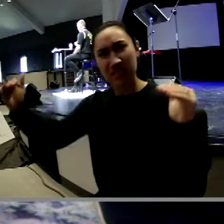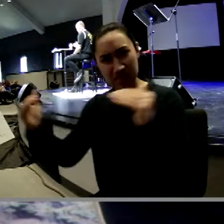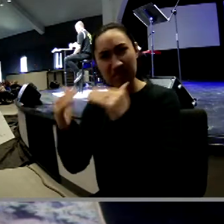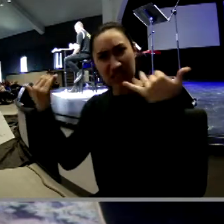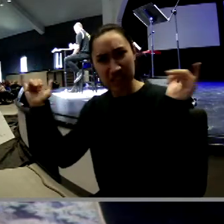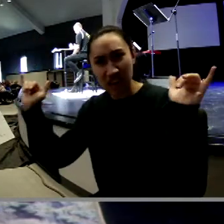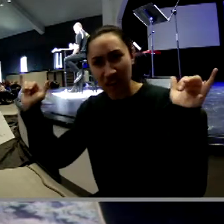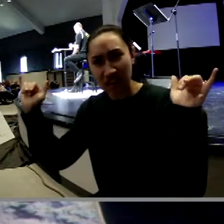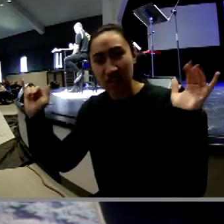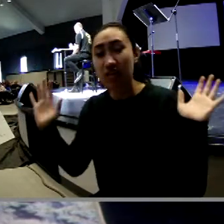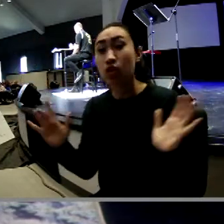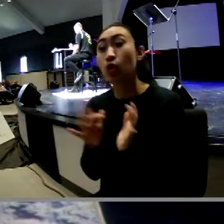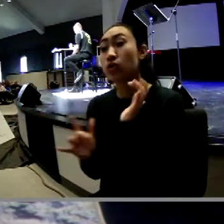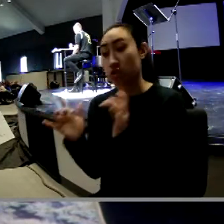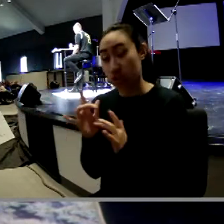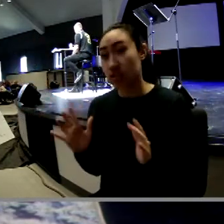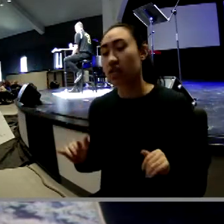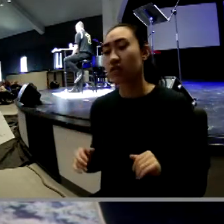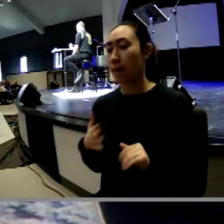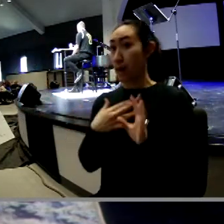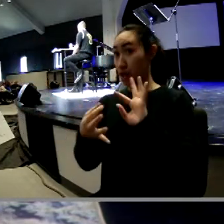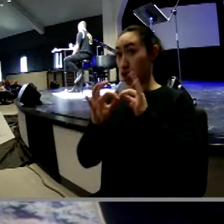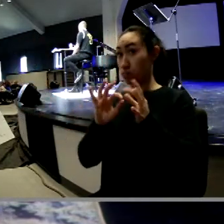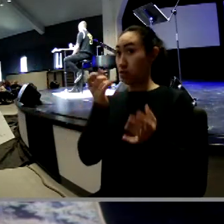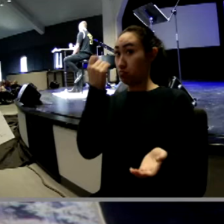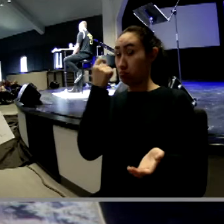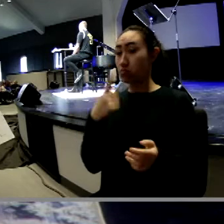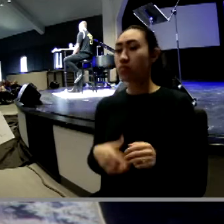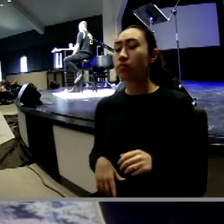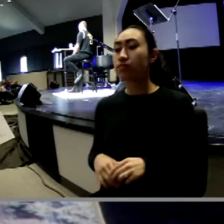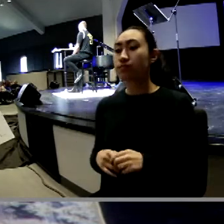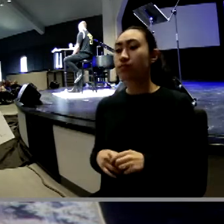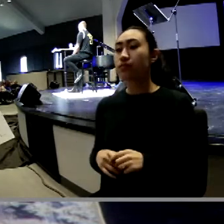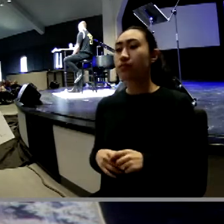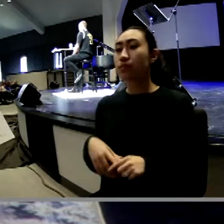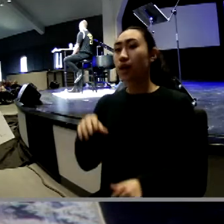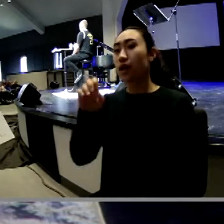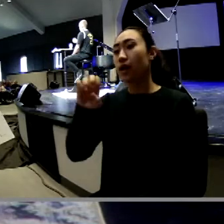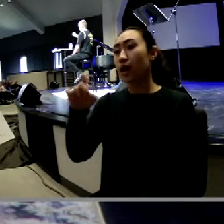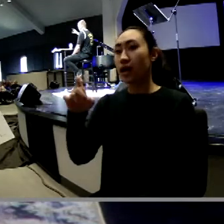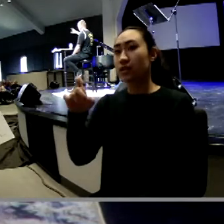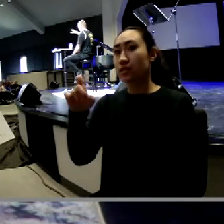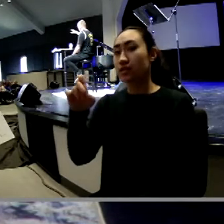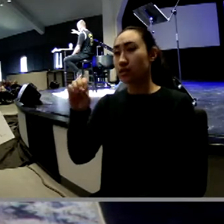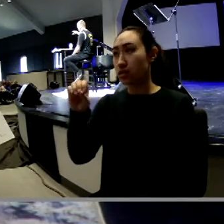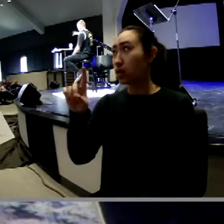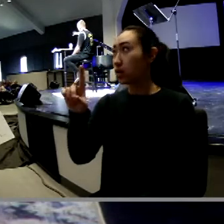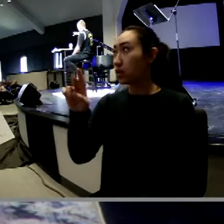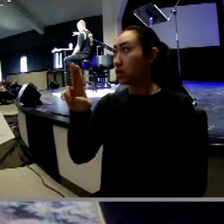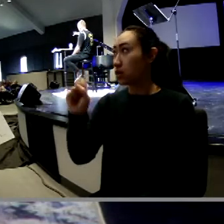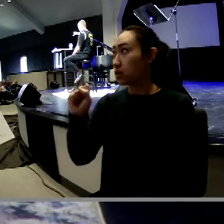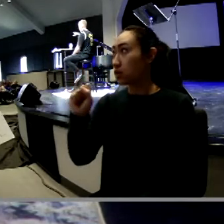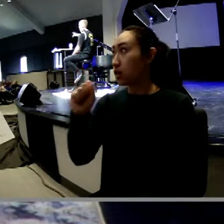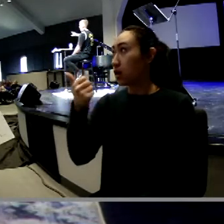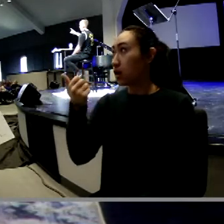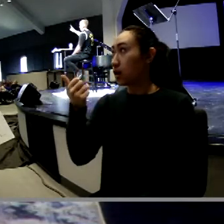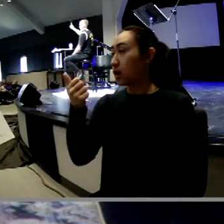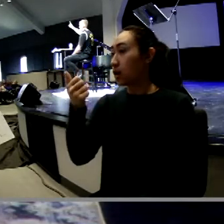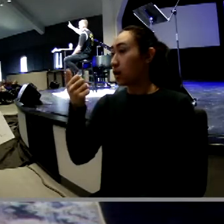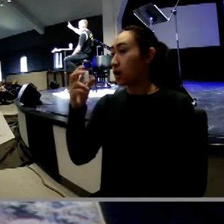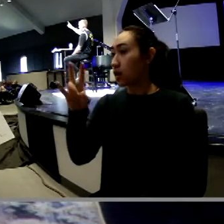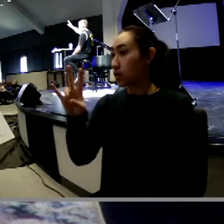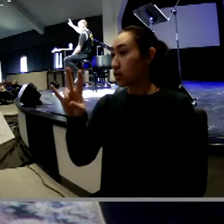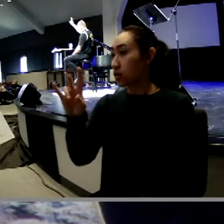actually saying here, how I would interpret it, Exodus 18:21. You'll select from all the people as commanders